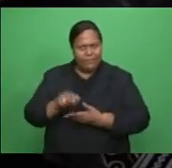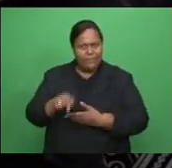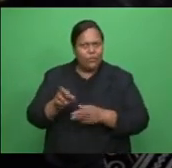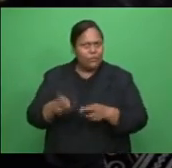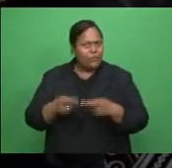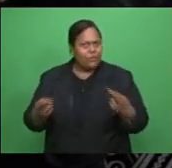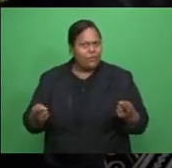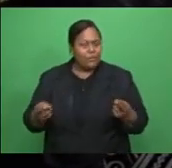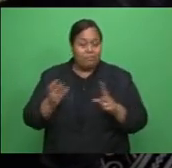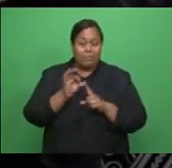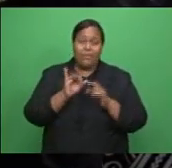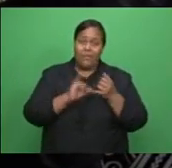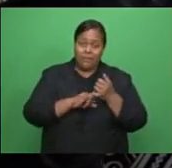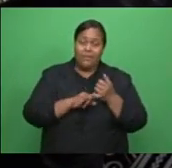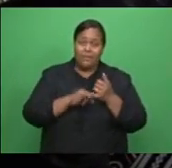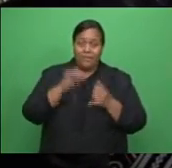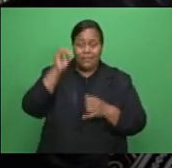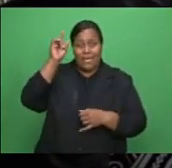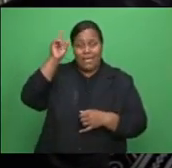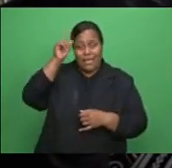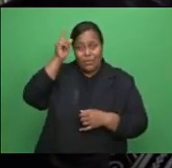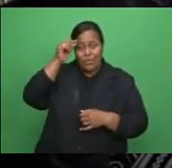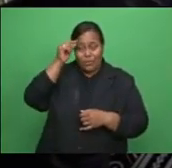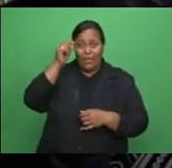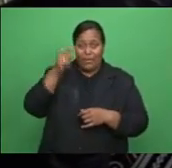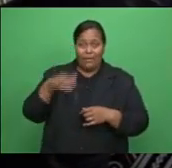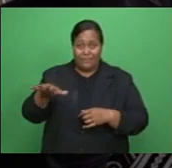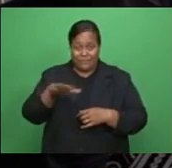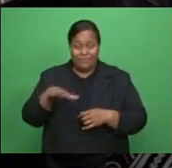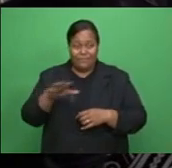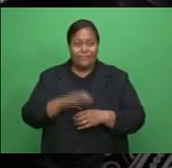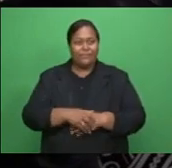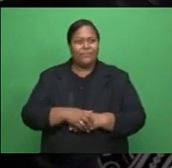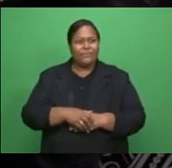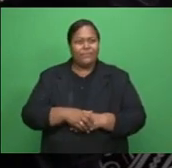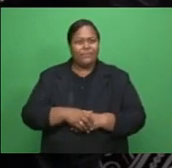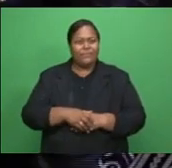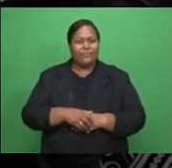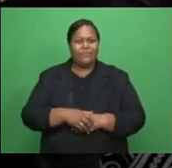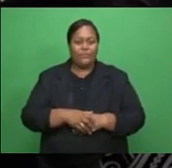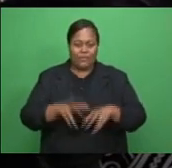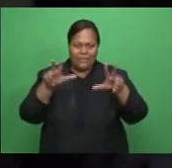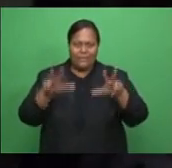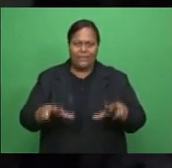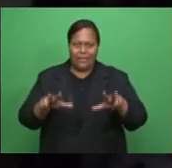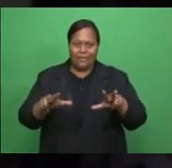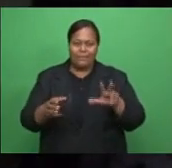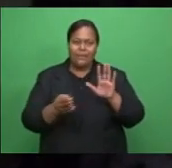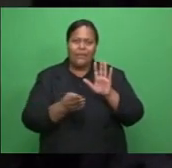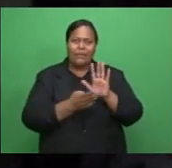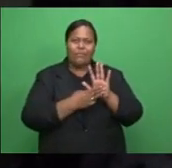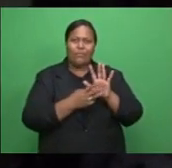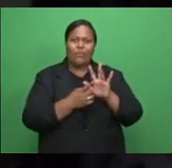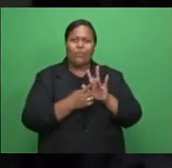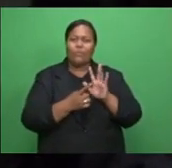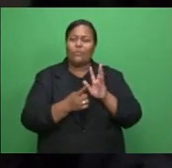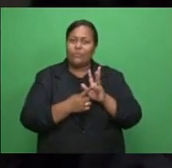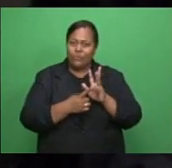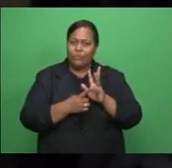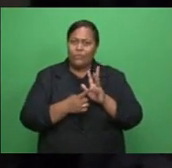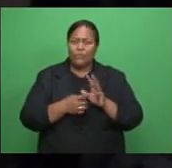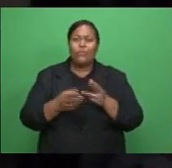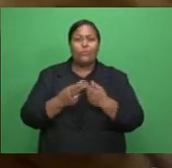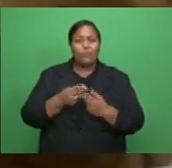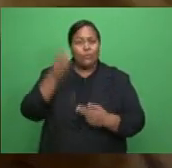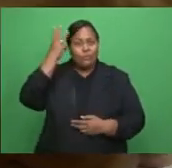Permanent Secretary for the Itauke Affairs, Meleti Mbainimarama, while signing a Memorandum of Understanding with the Women in Fisheries Network